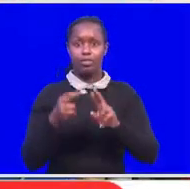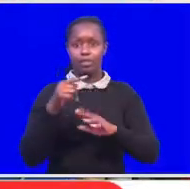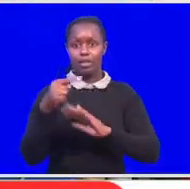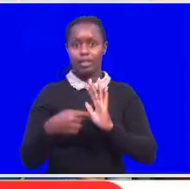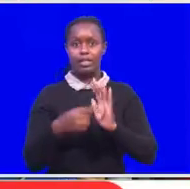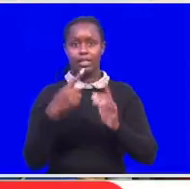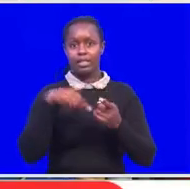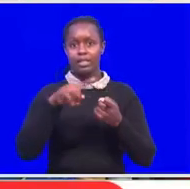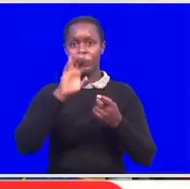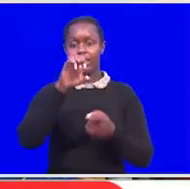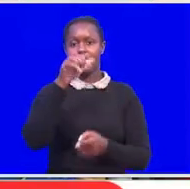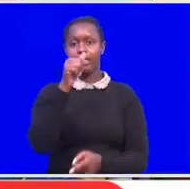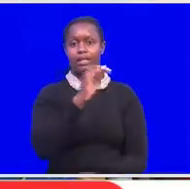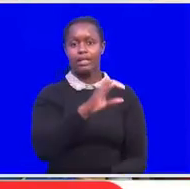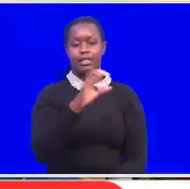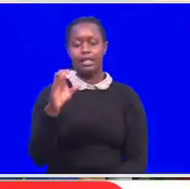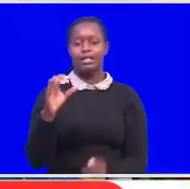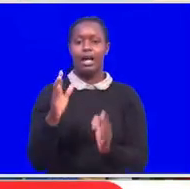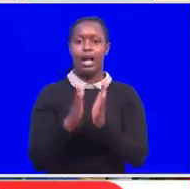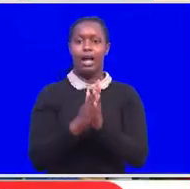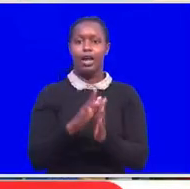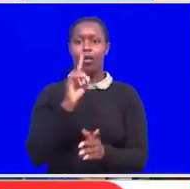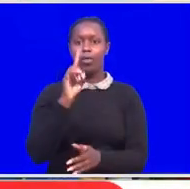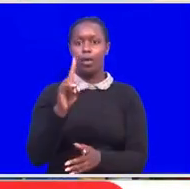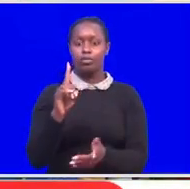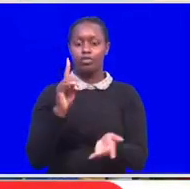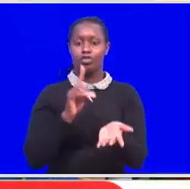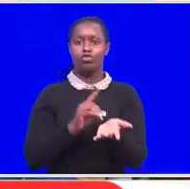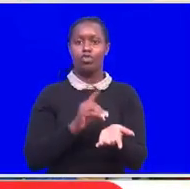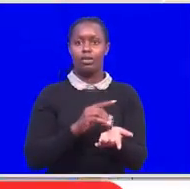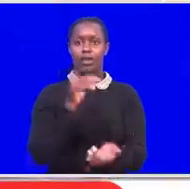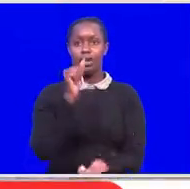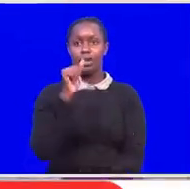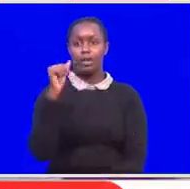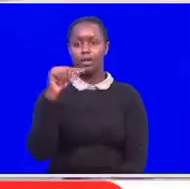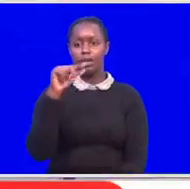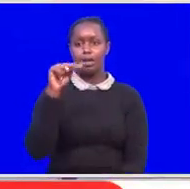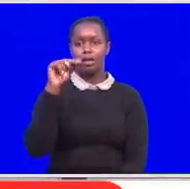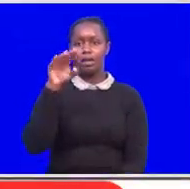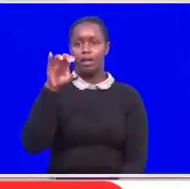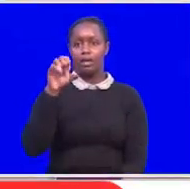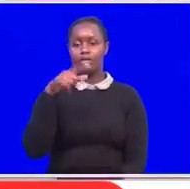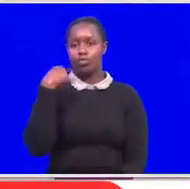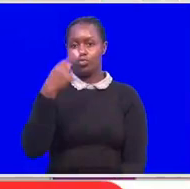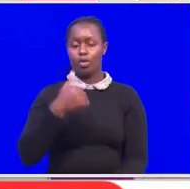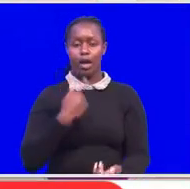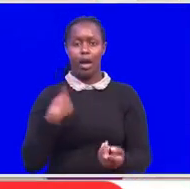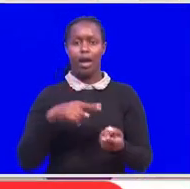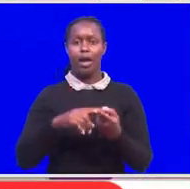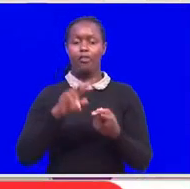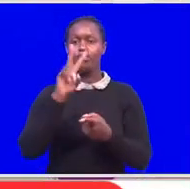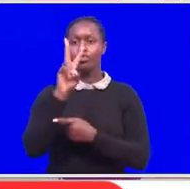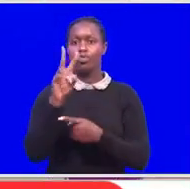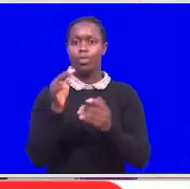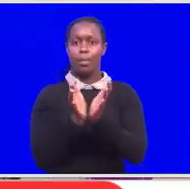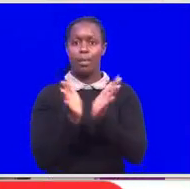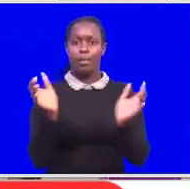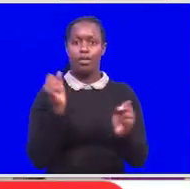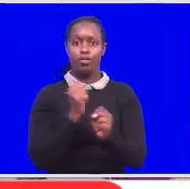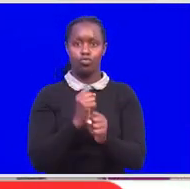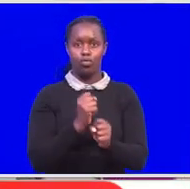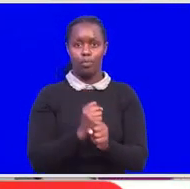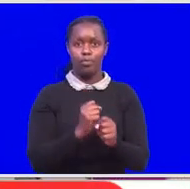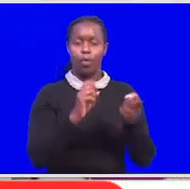pitting EACC and one Dr. Agnes Wanjiru Njeru Gatama, who has been holding two public jobs, one at the Jomo